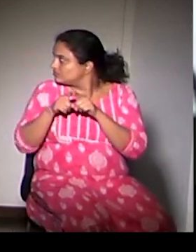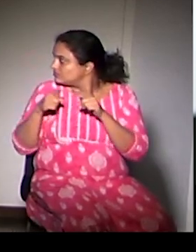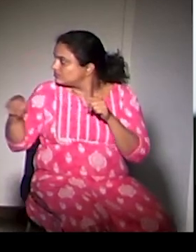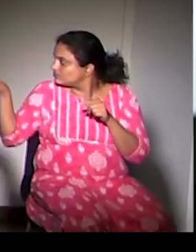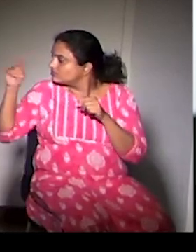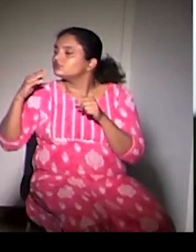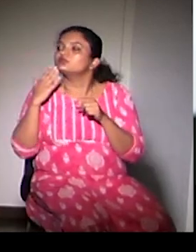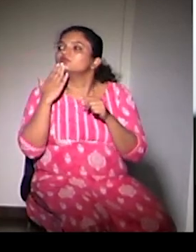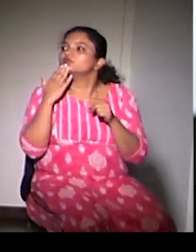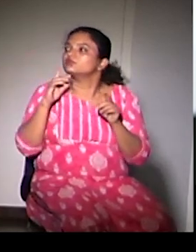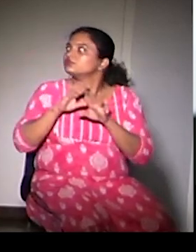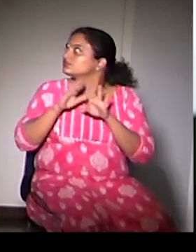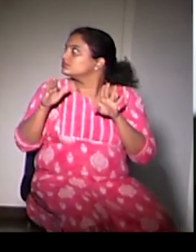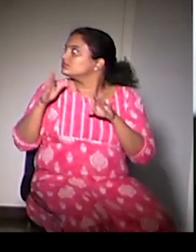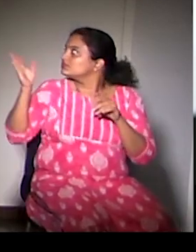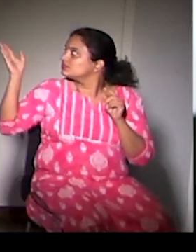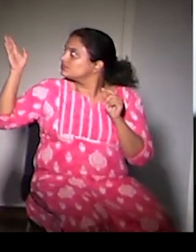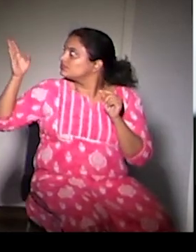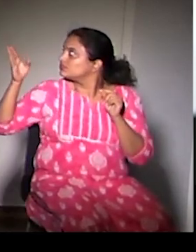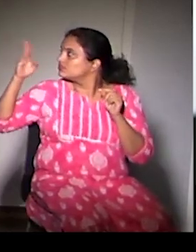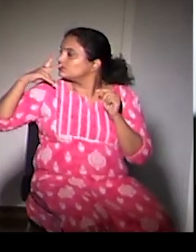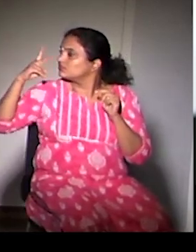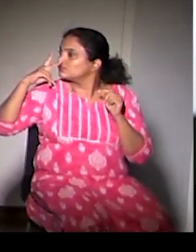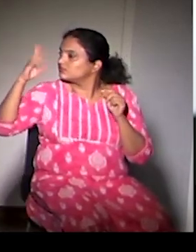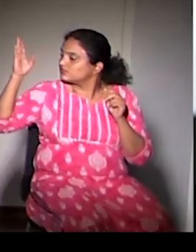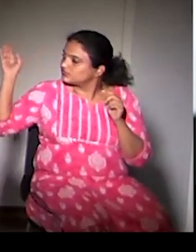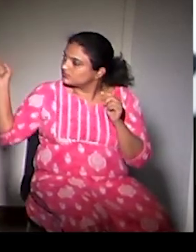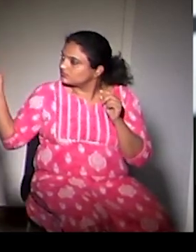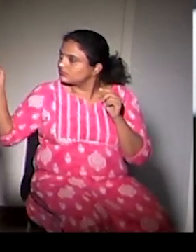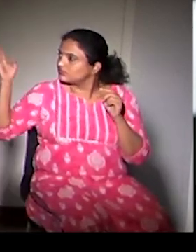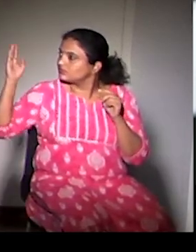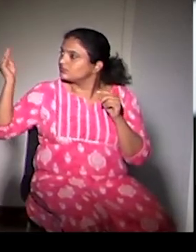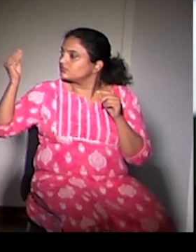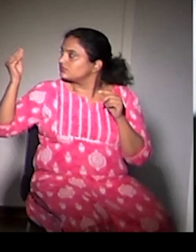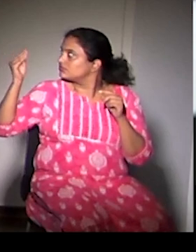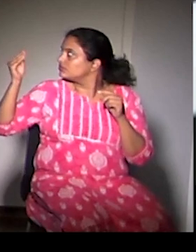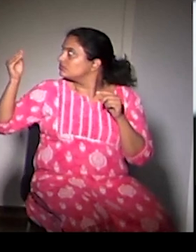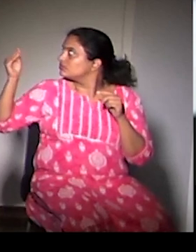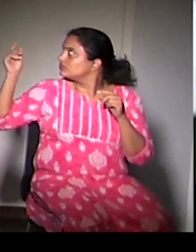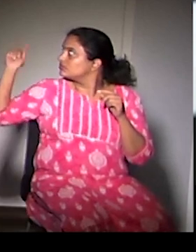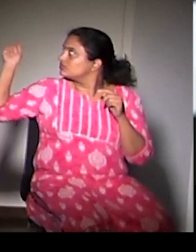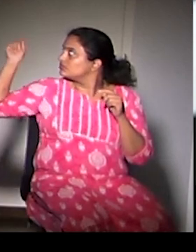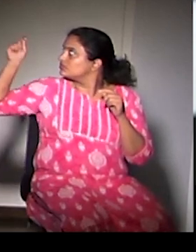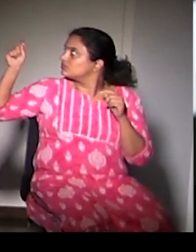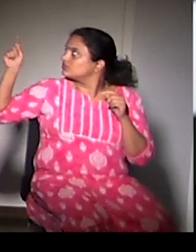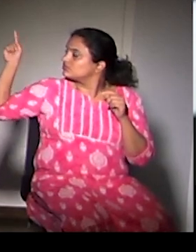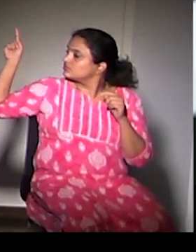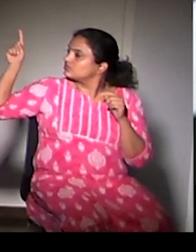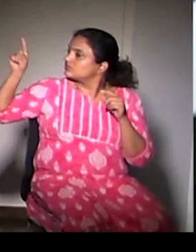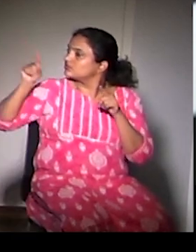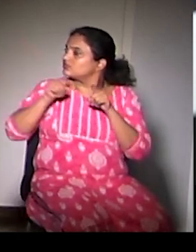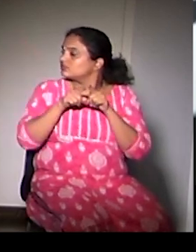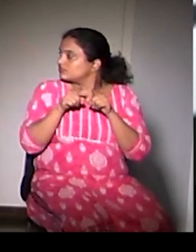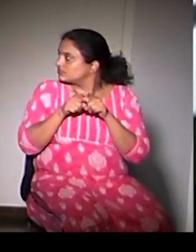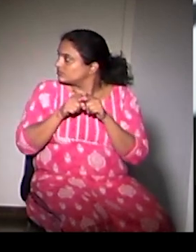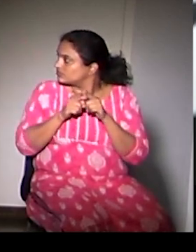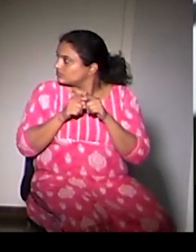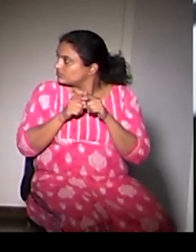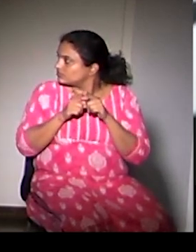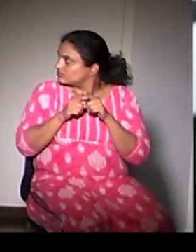coloured circles, which you don't see anywhere else, and some engraved tile spandrels at the top. And